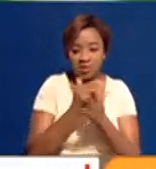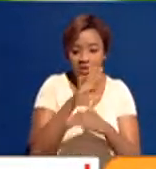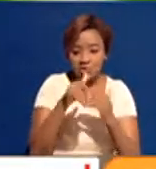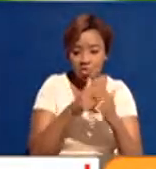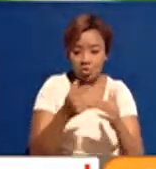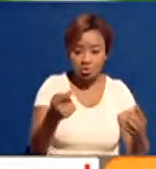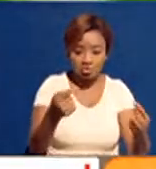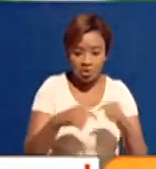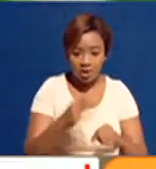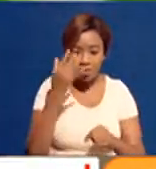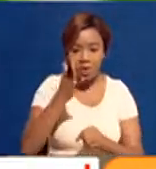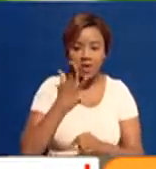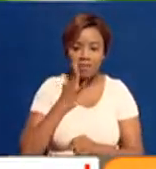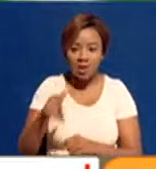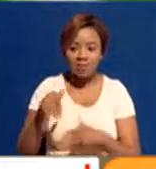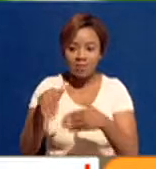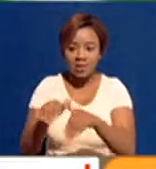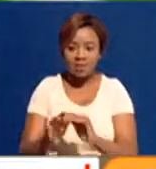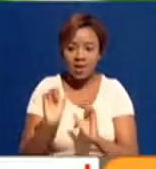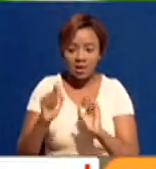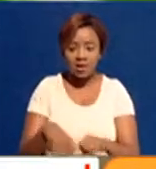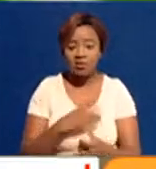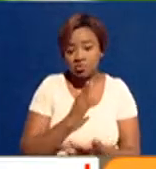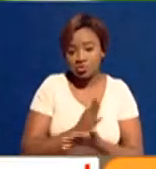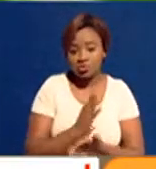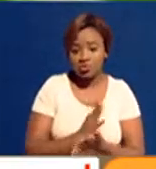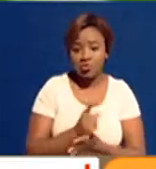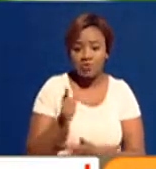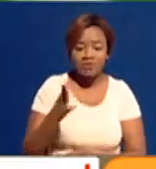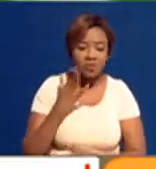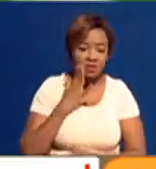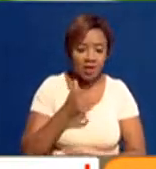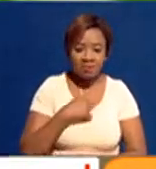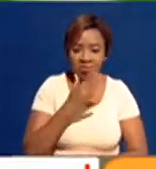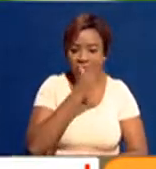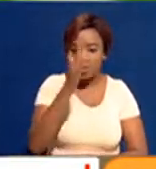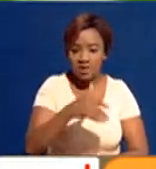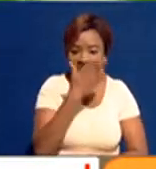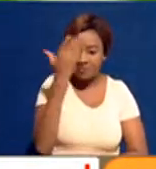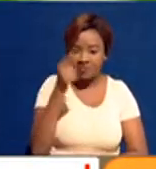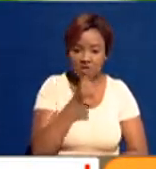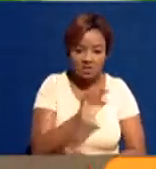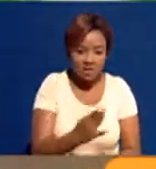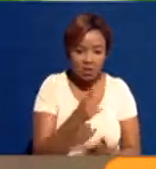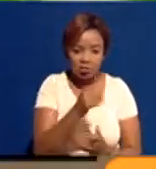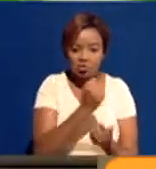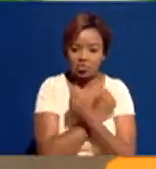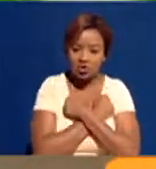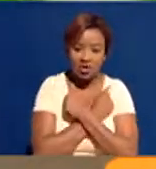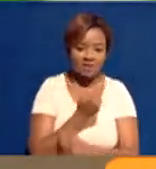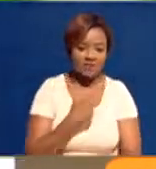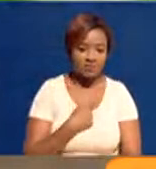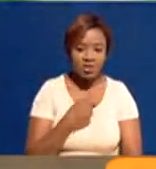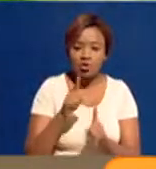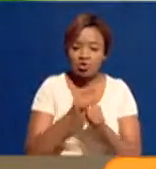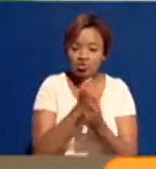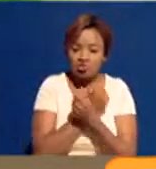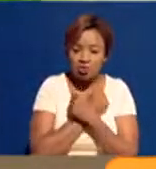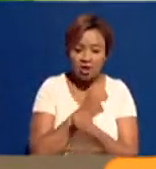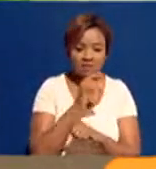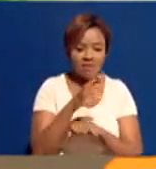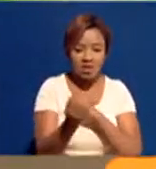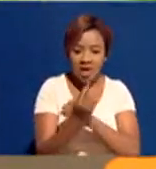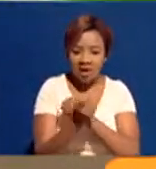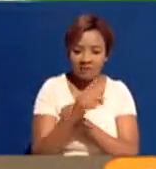let mom rest in peace. Surely, mom, I'll never forget the way you always laughed. Your fabulous advices and